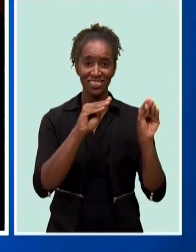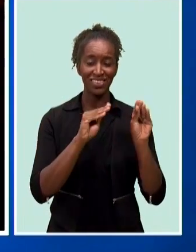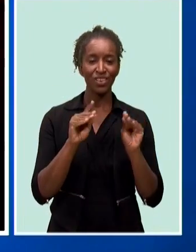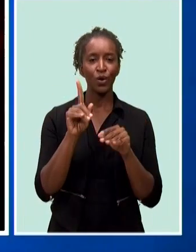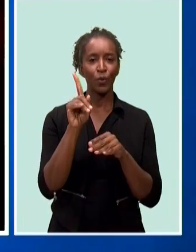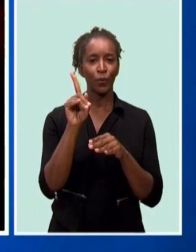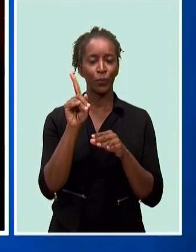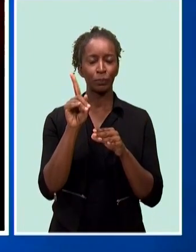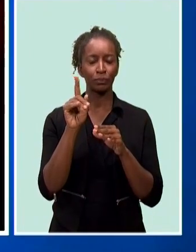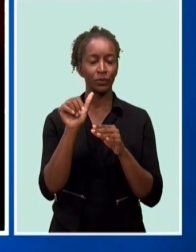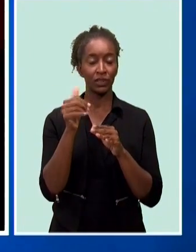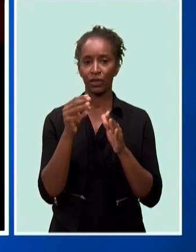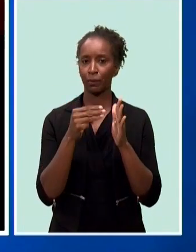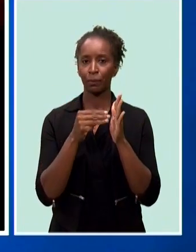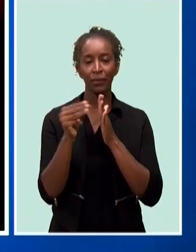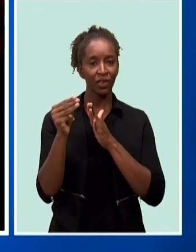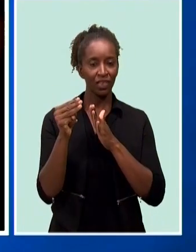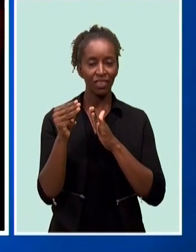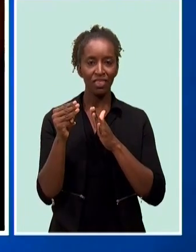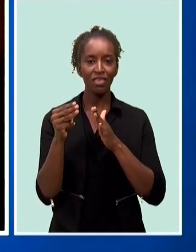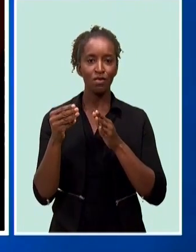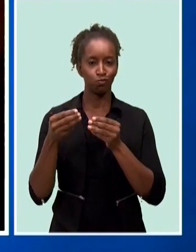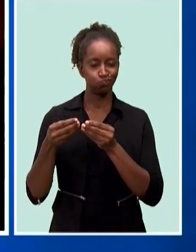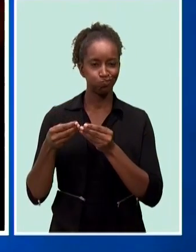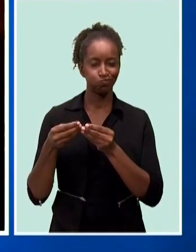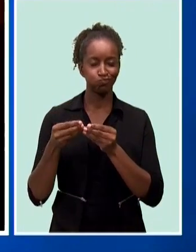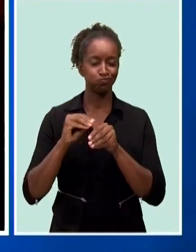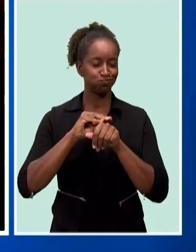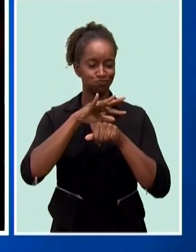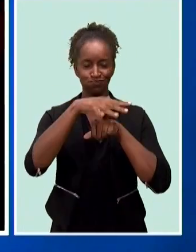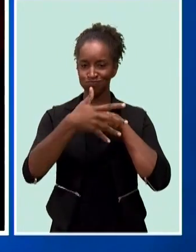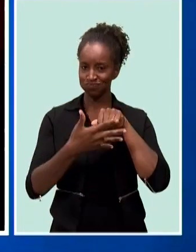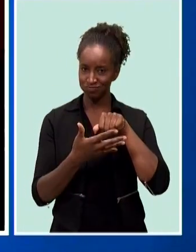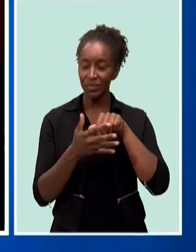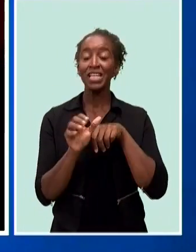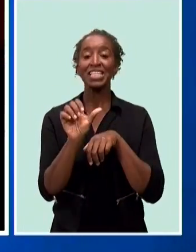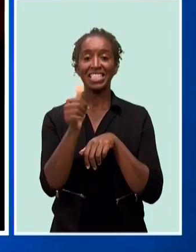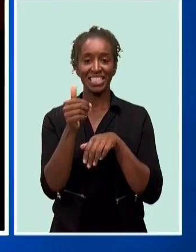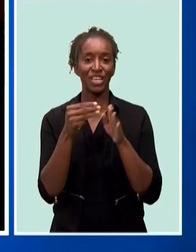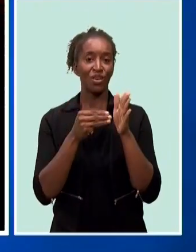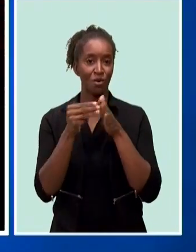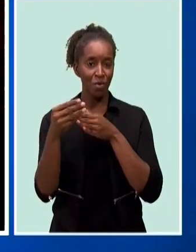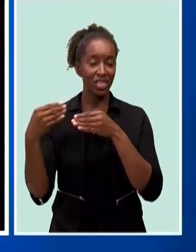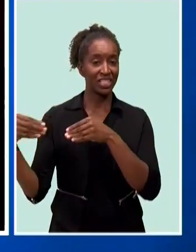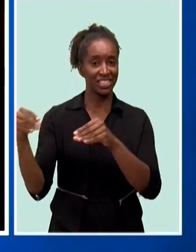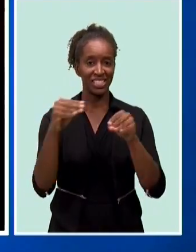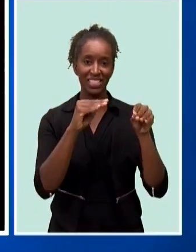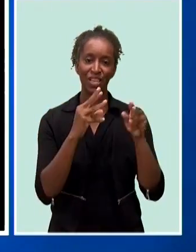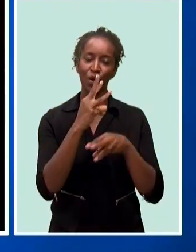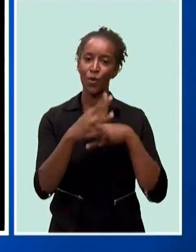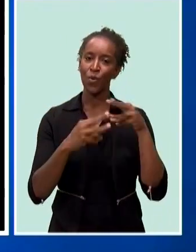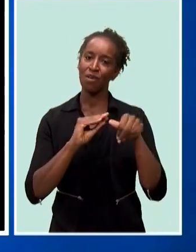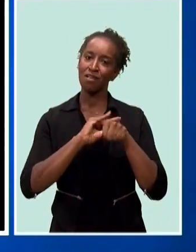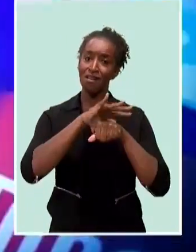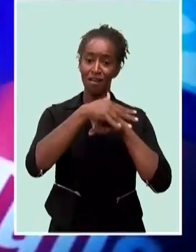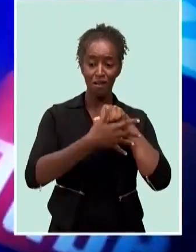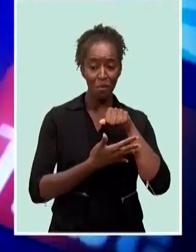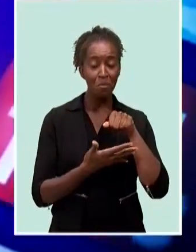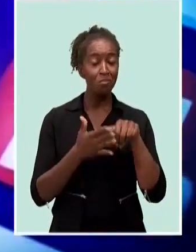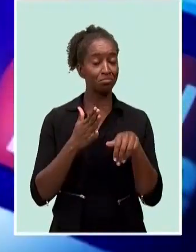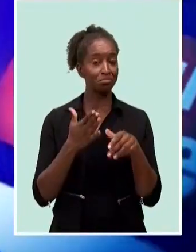is on track to be the most successful in history. It sold close to 10 million copies worldwide so